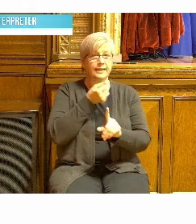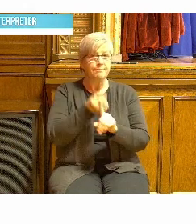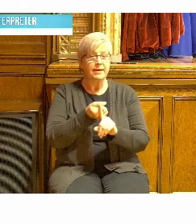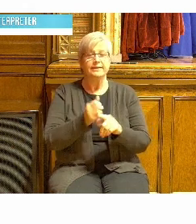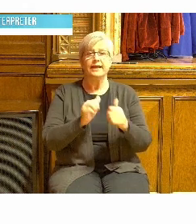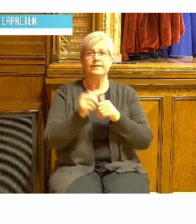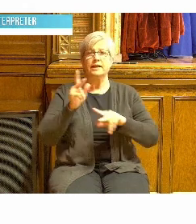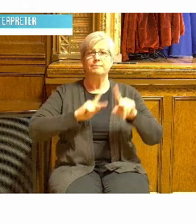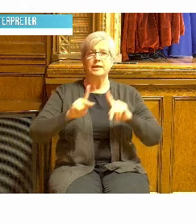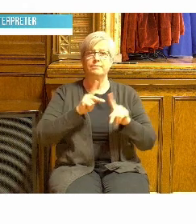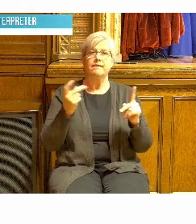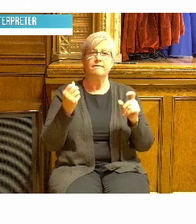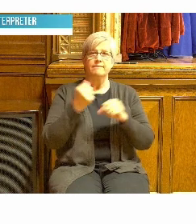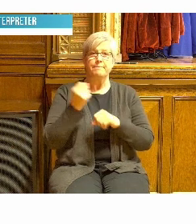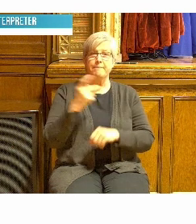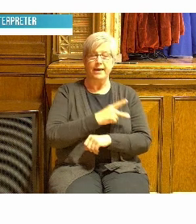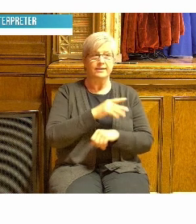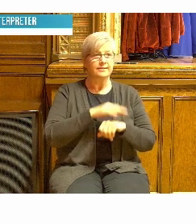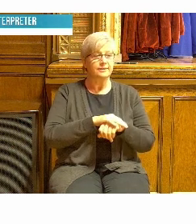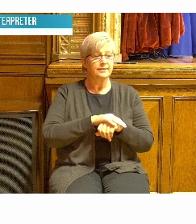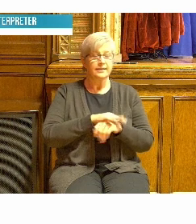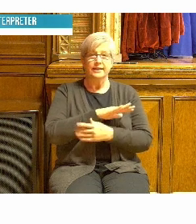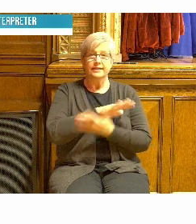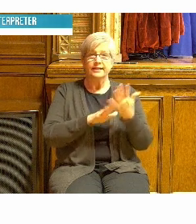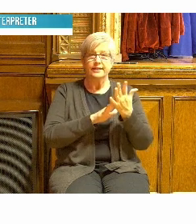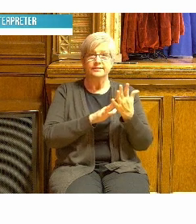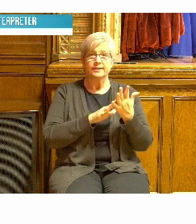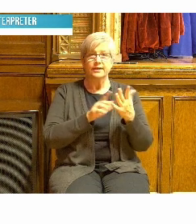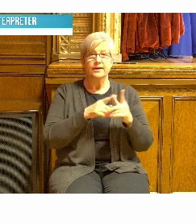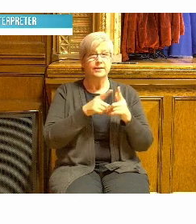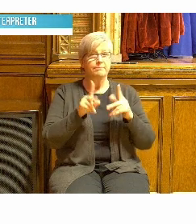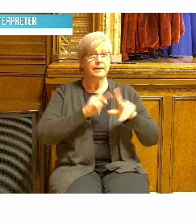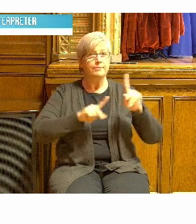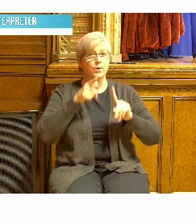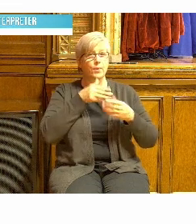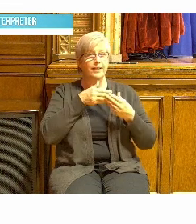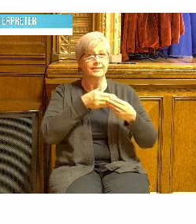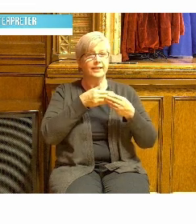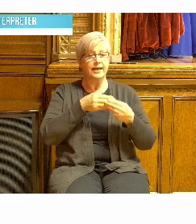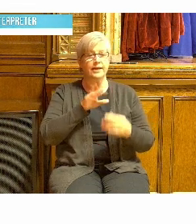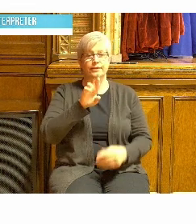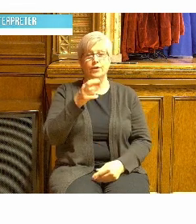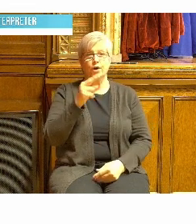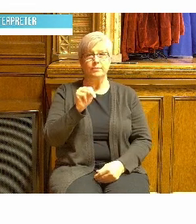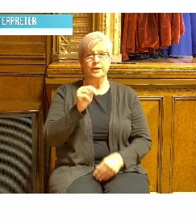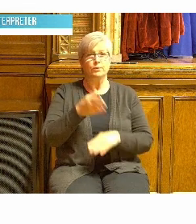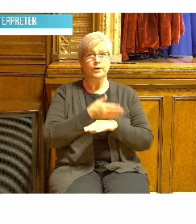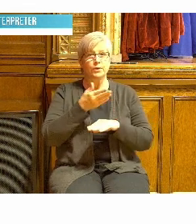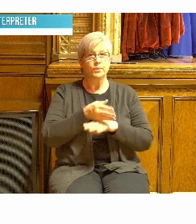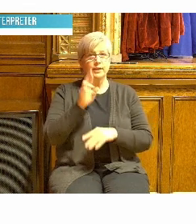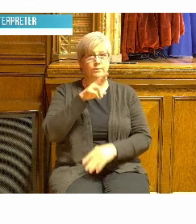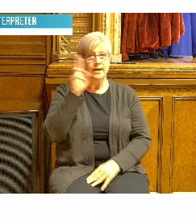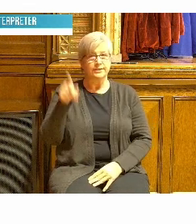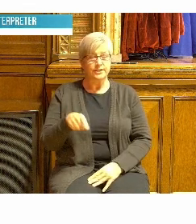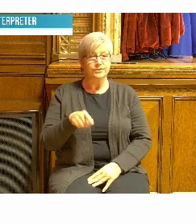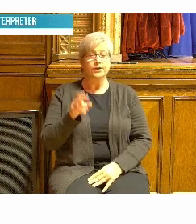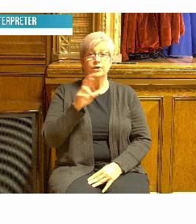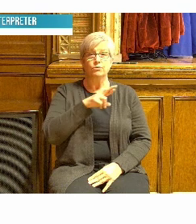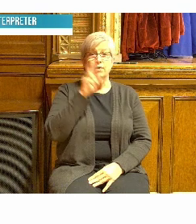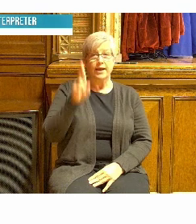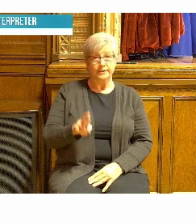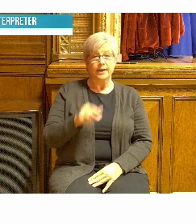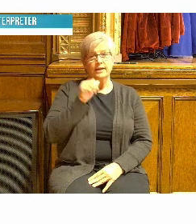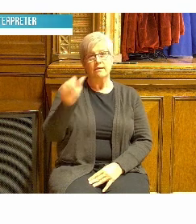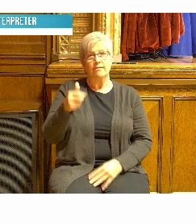how did people fight back? These are some of the primary architects and leaders of urban renewal in Rochester. In Rochester and elsewhere in the